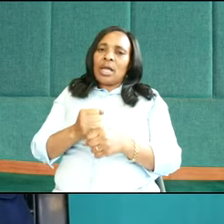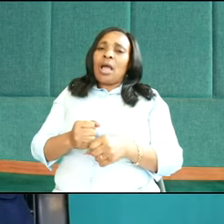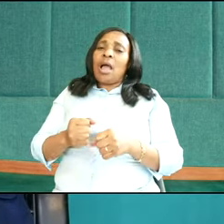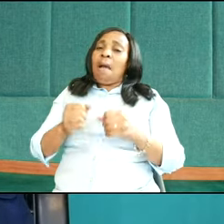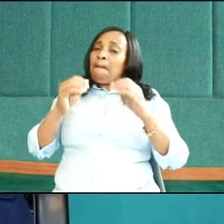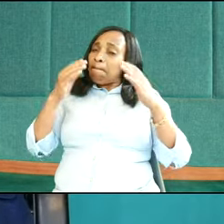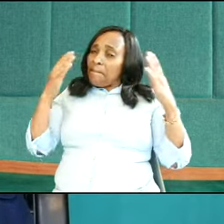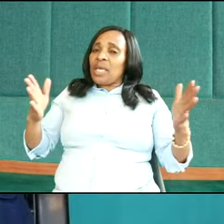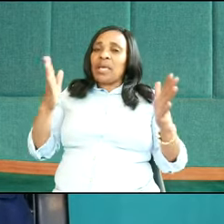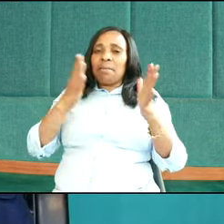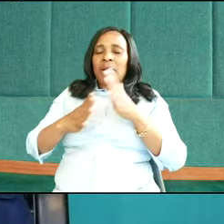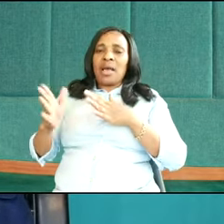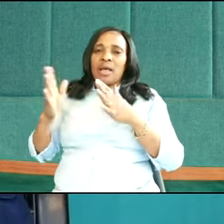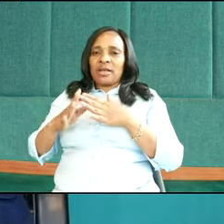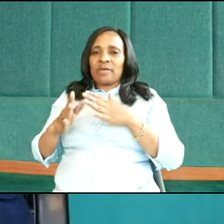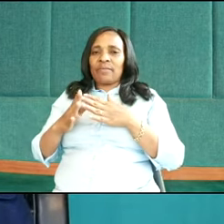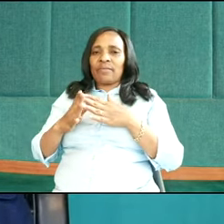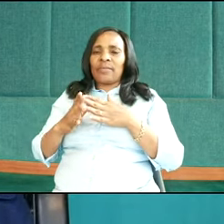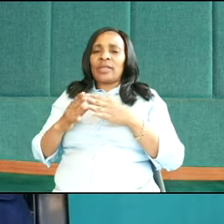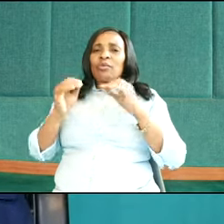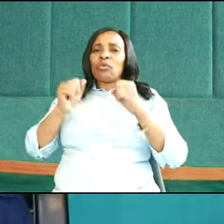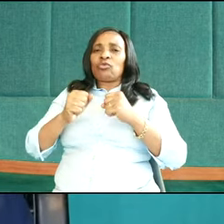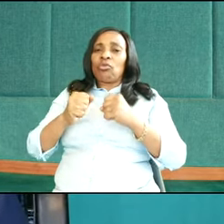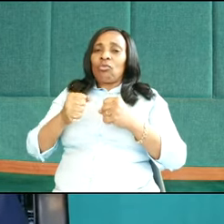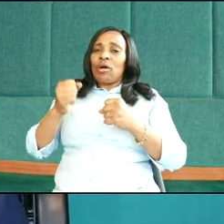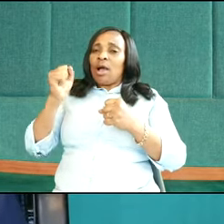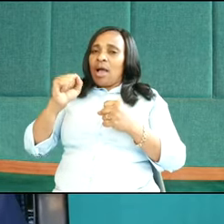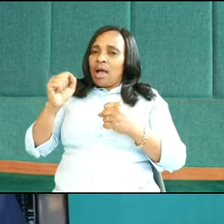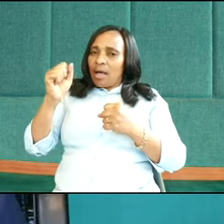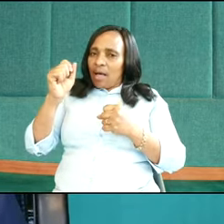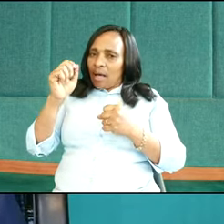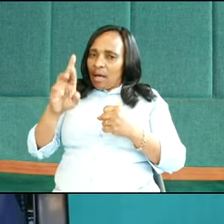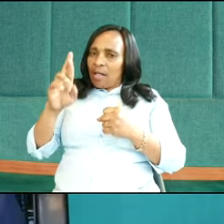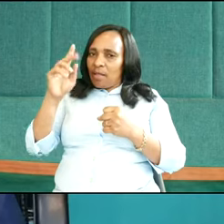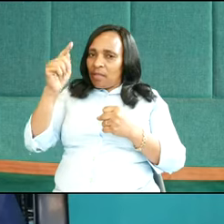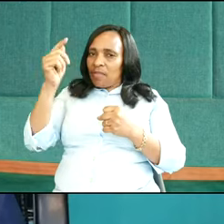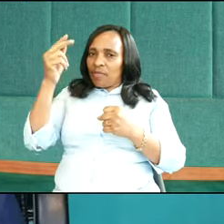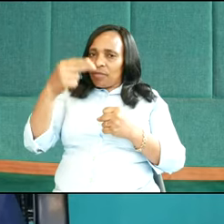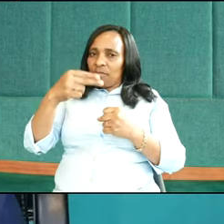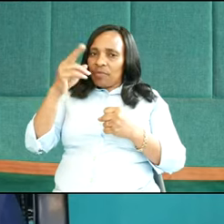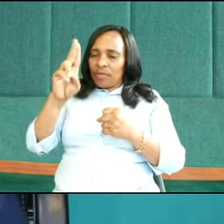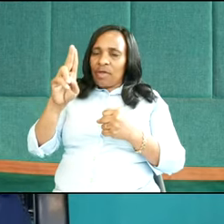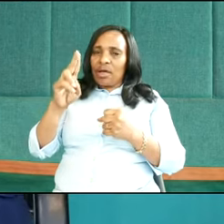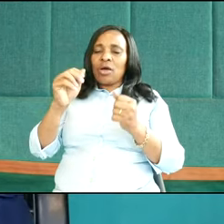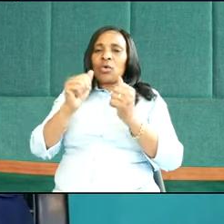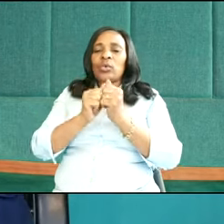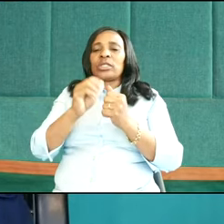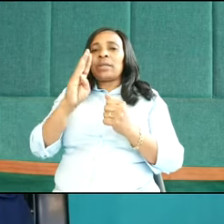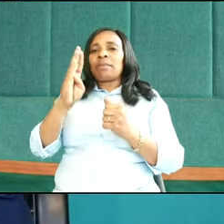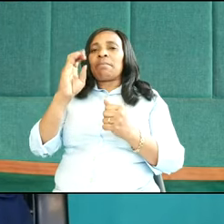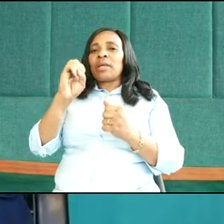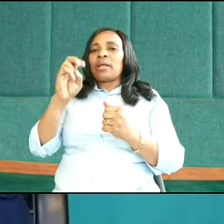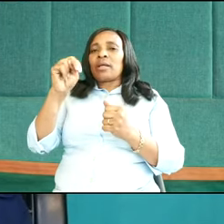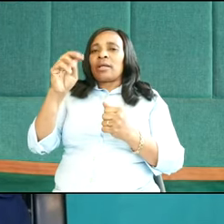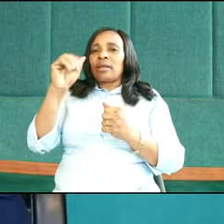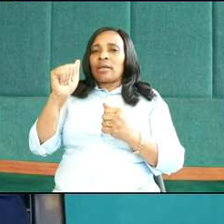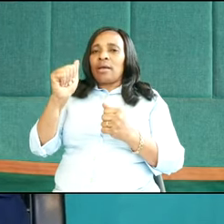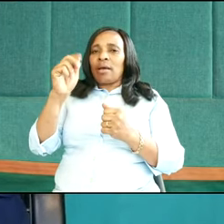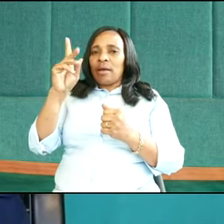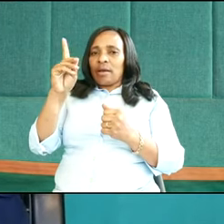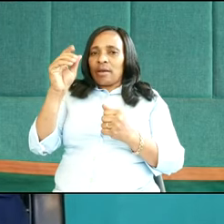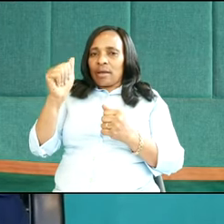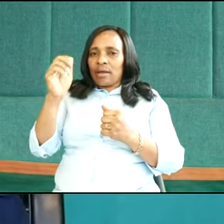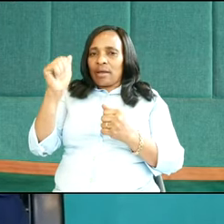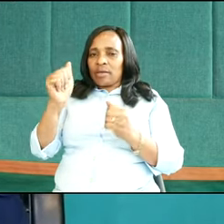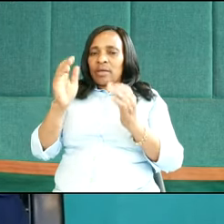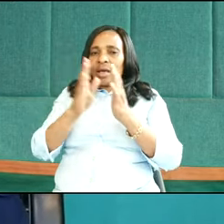Asa. You know, you leave what Asa was trying to do there with Ben-Hadad, you know, and Israel. He probably had, you